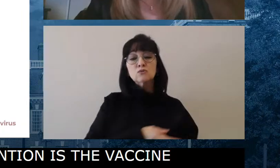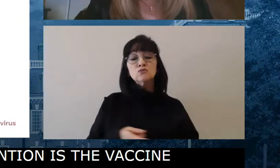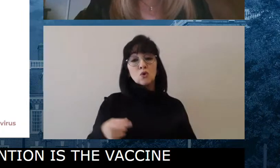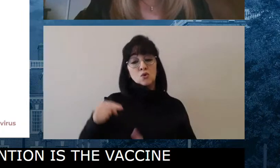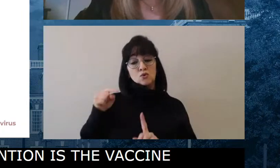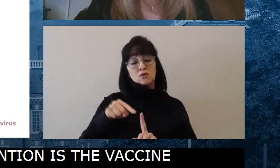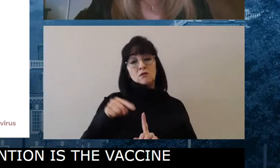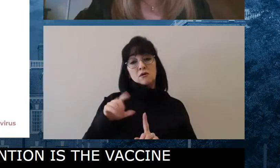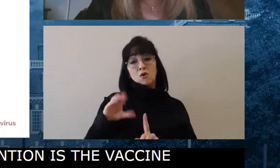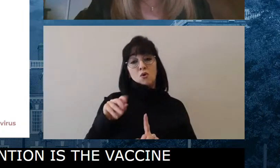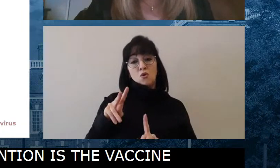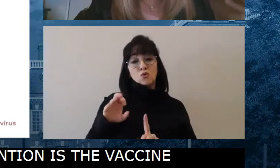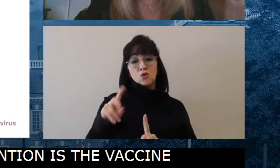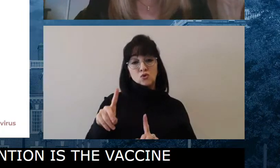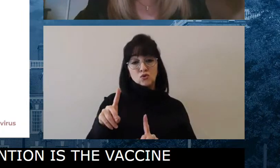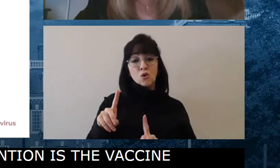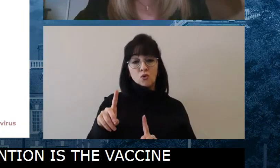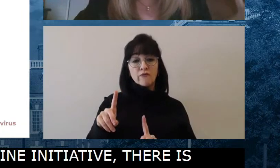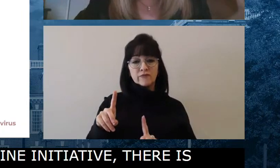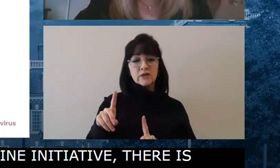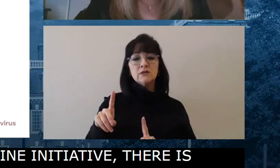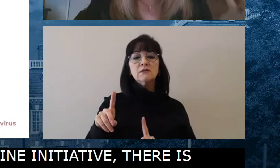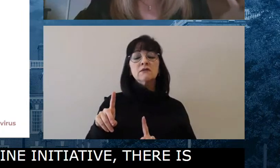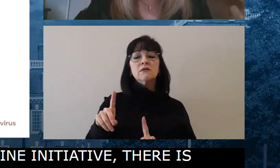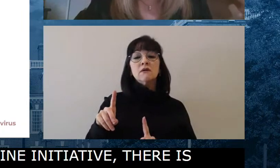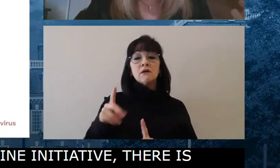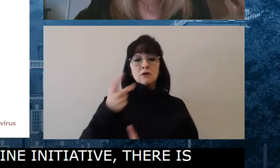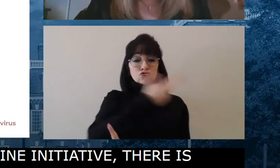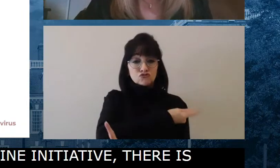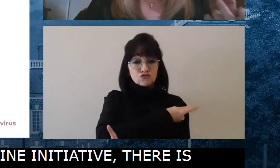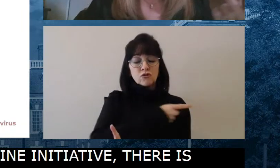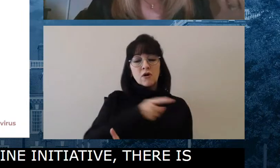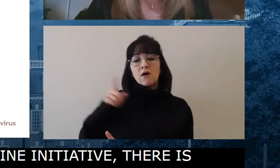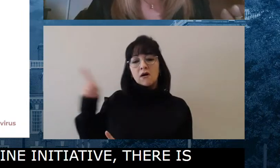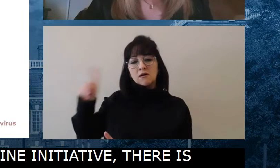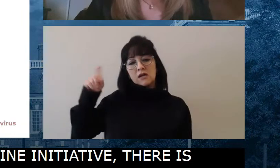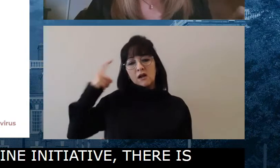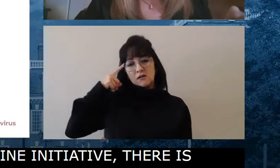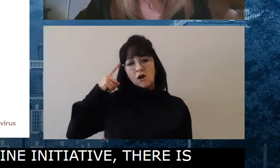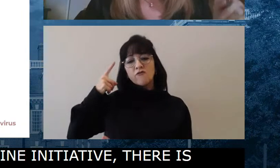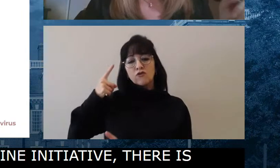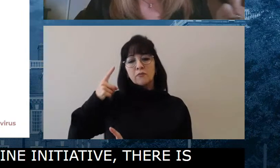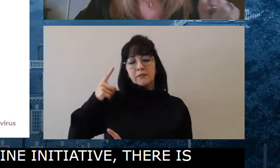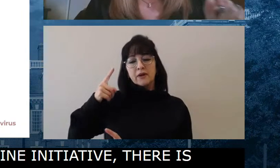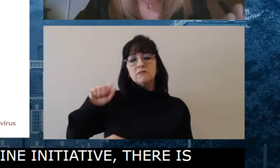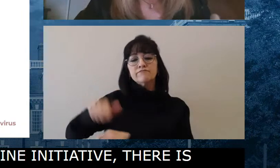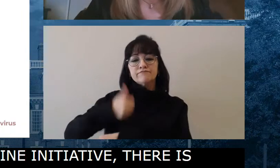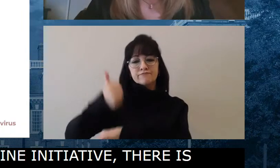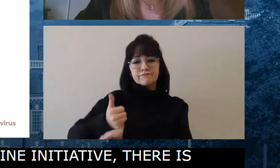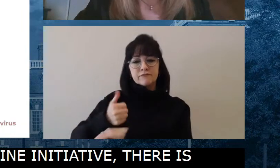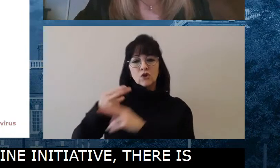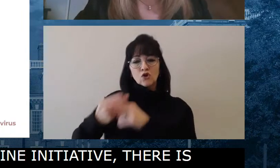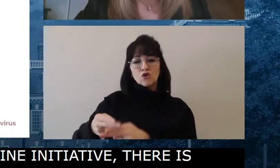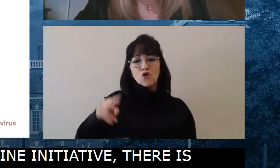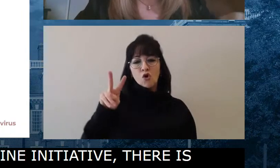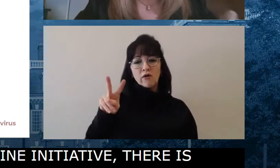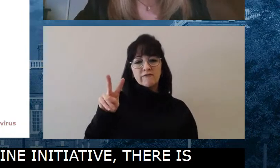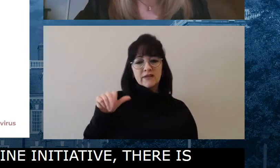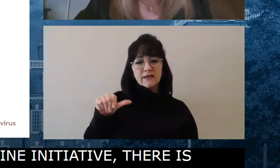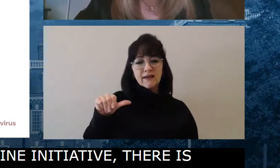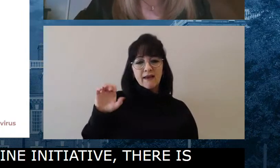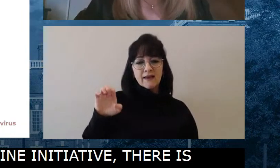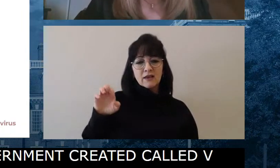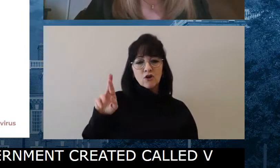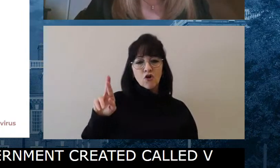created called vSafe as well. And hopefully those of you who've gotten vaccinated have downloaded it, and it provides you opportunities